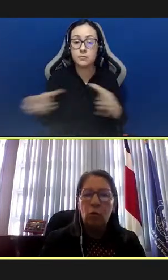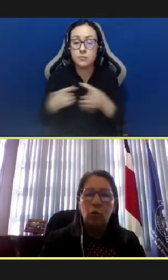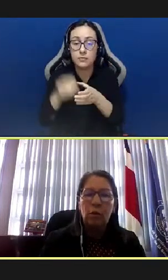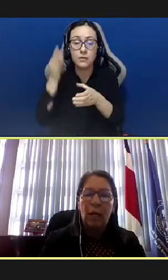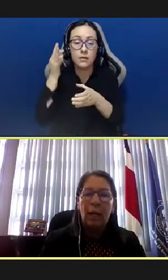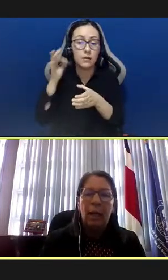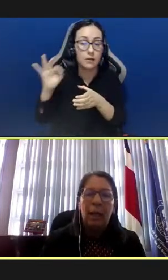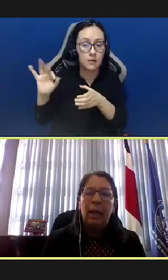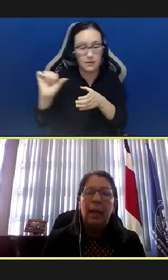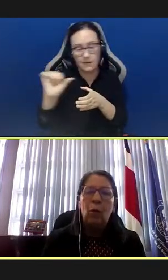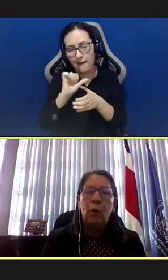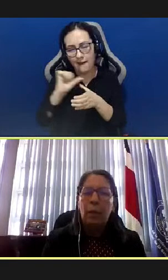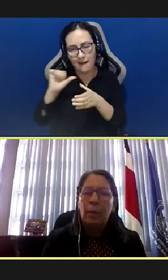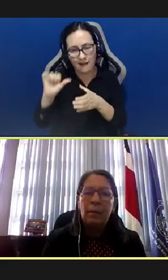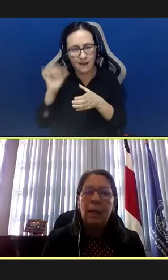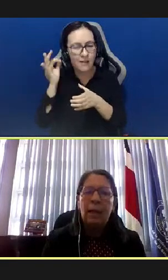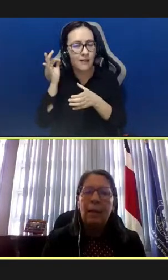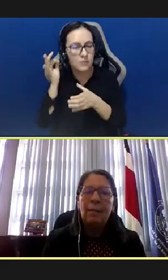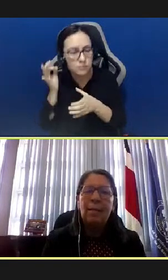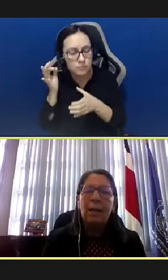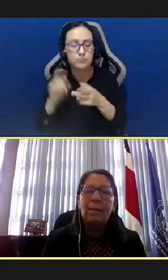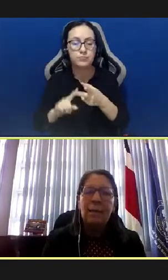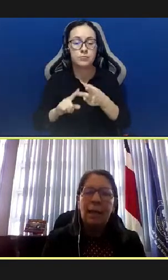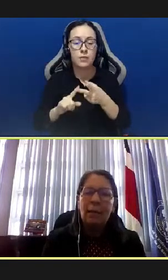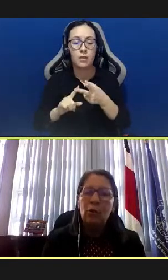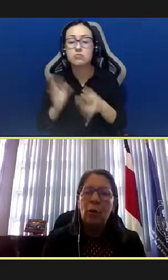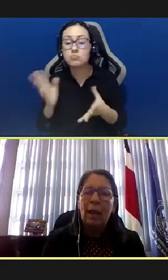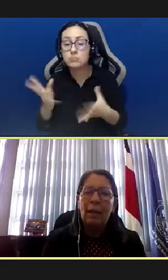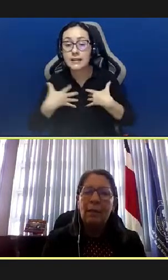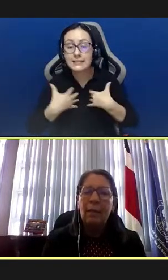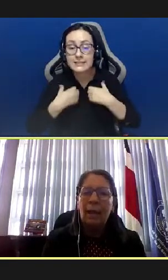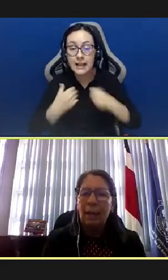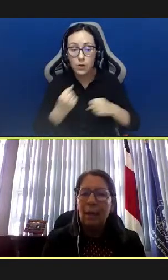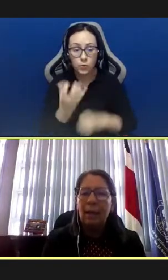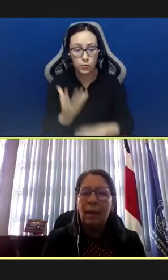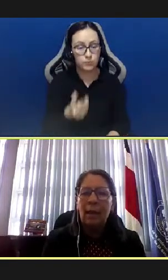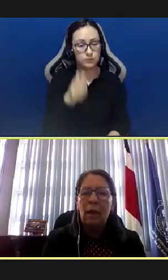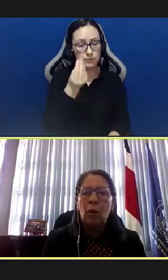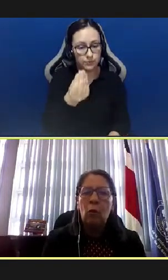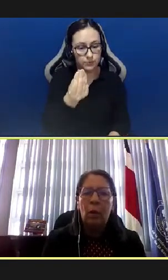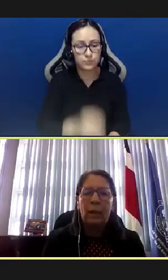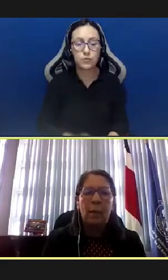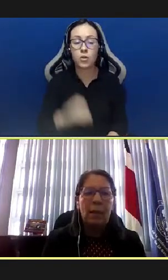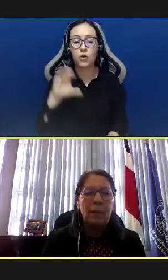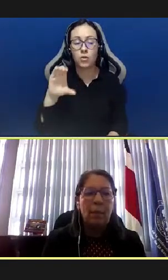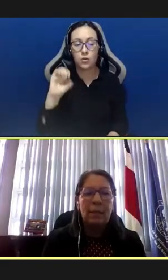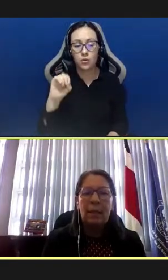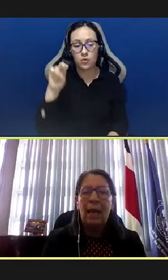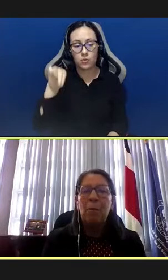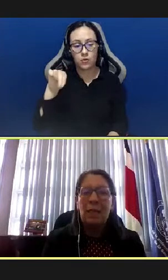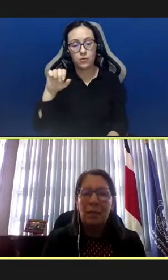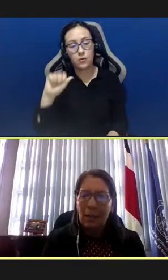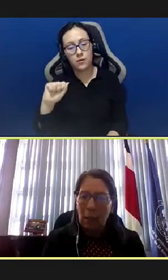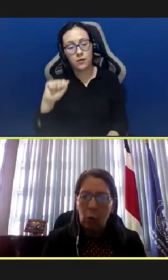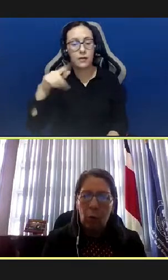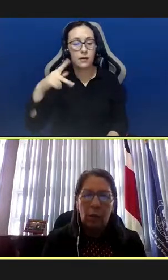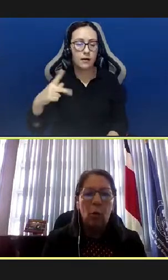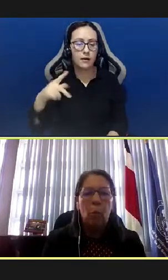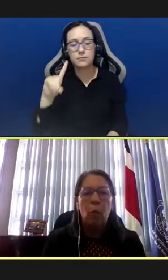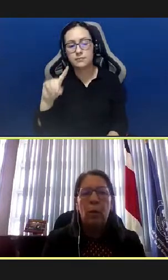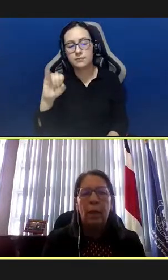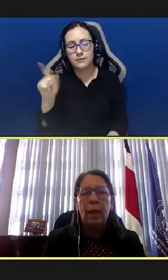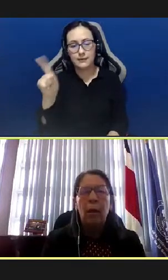a priority, compiling institutional standards documents in order to provide